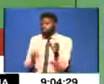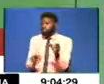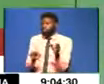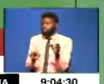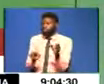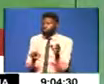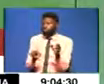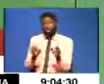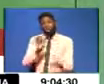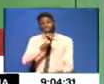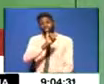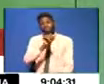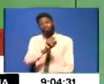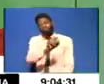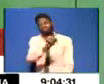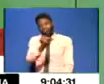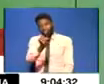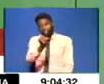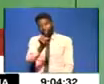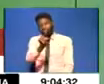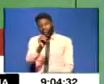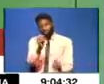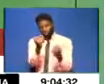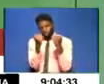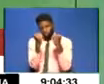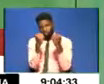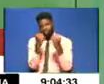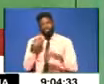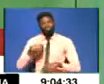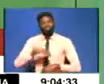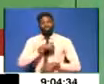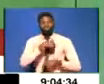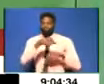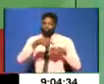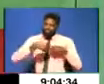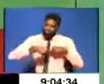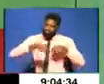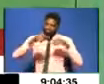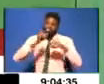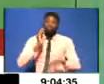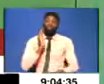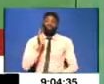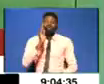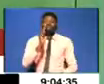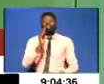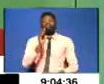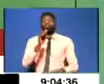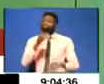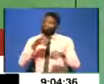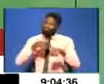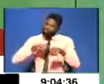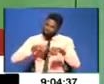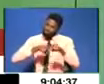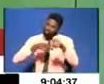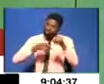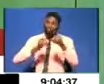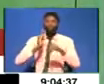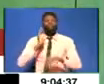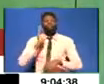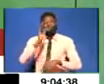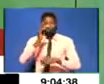Wale ambao wana roho ngumu tutaendelea. Going we shall, winning we will.